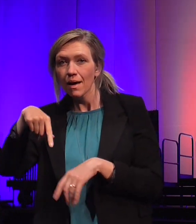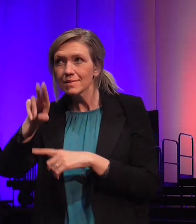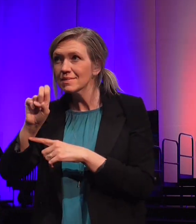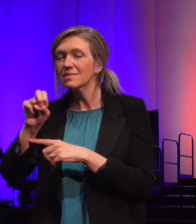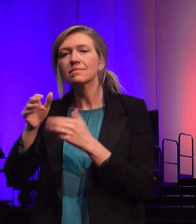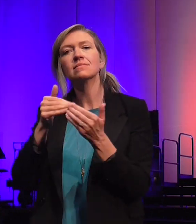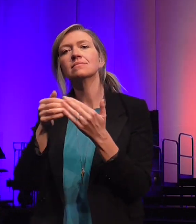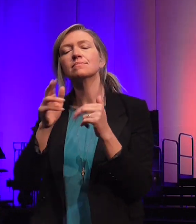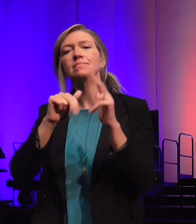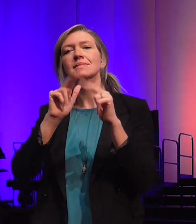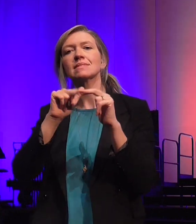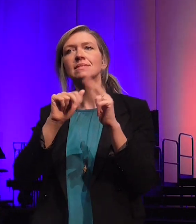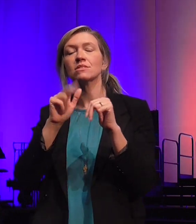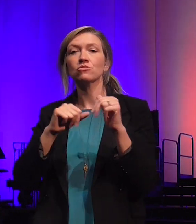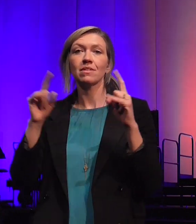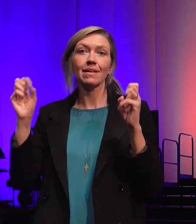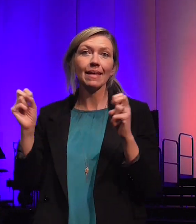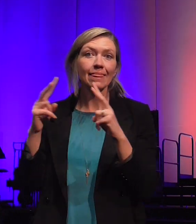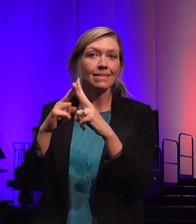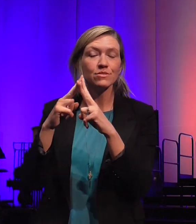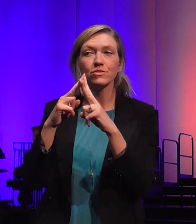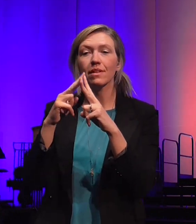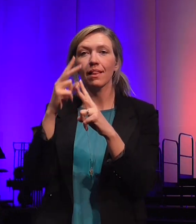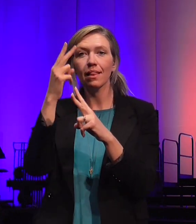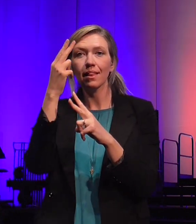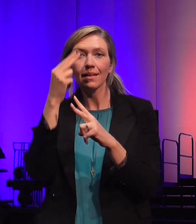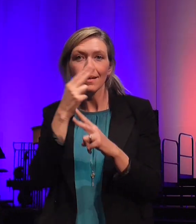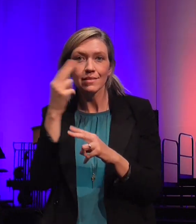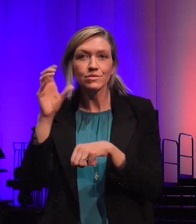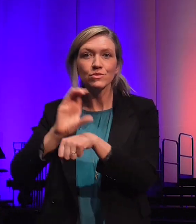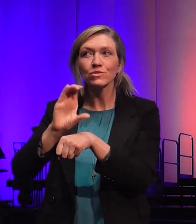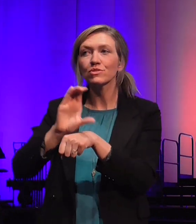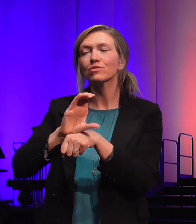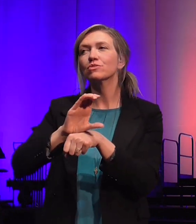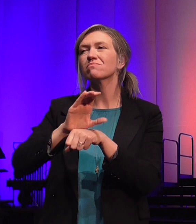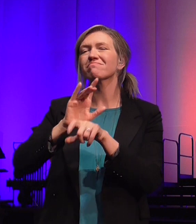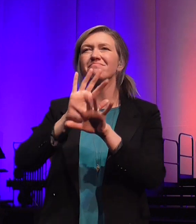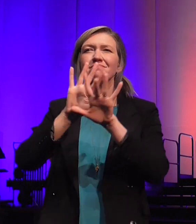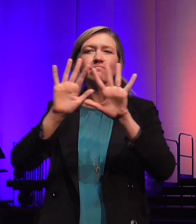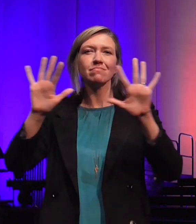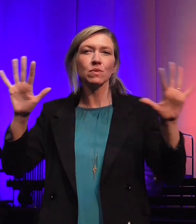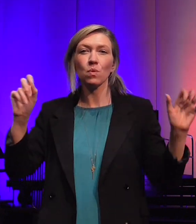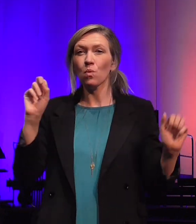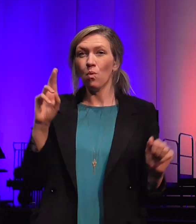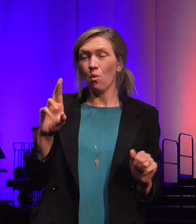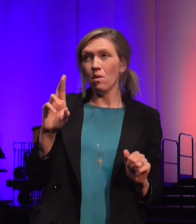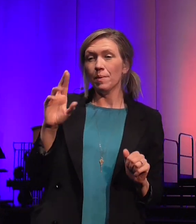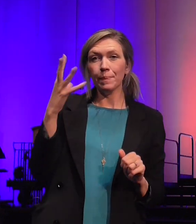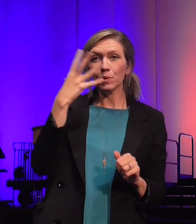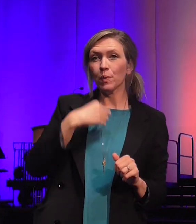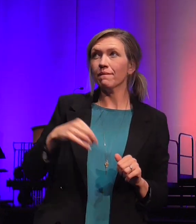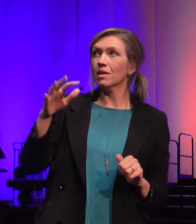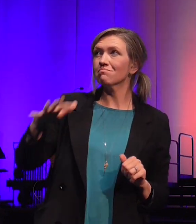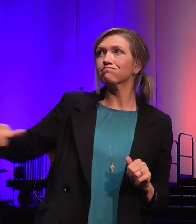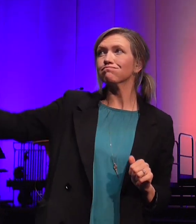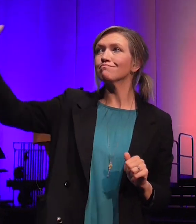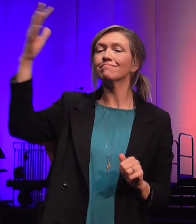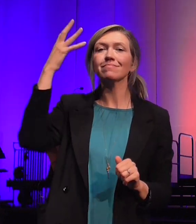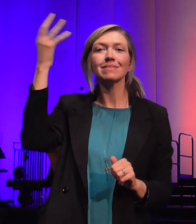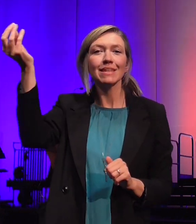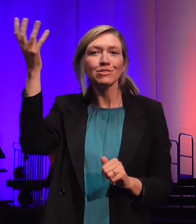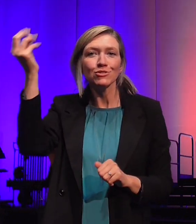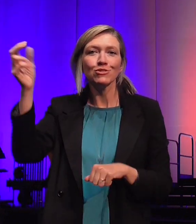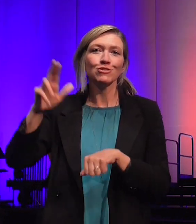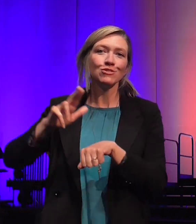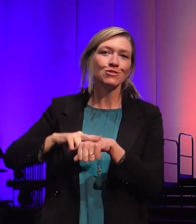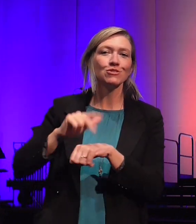mosque, in a cathedral, or in the beautiful surrounding